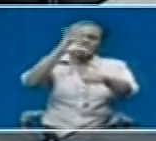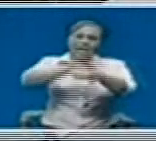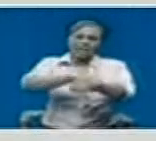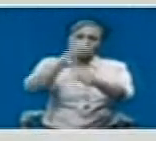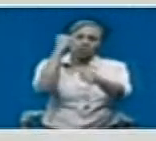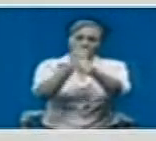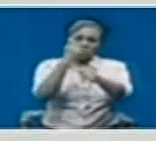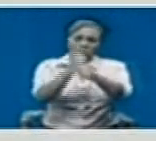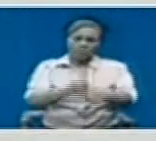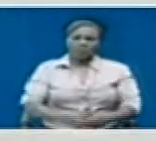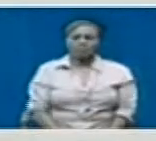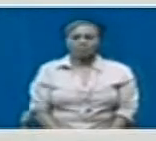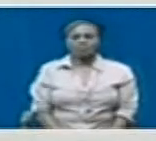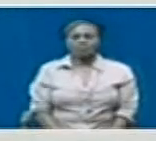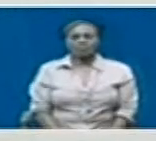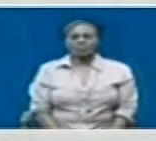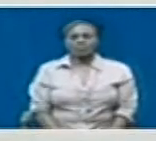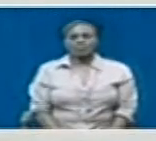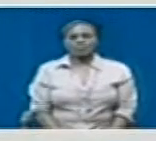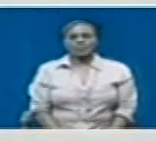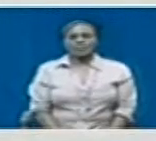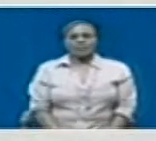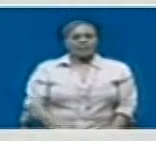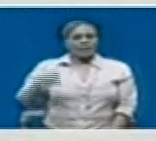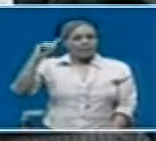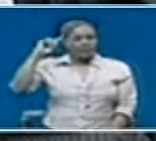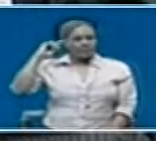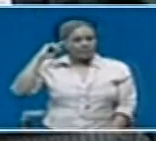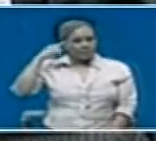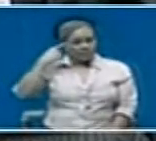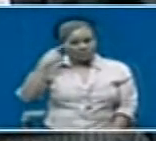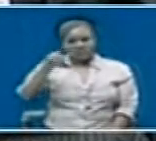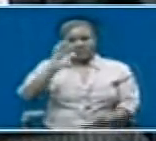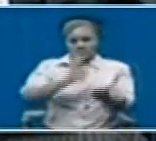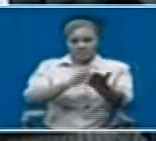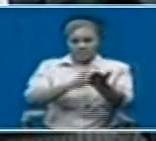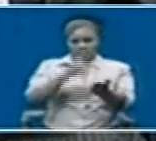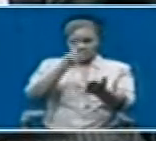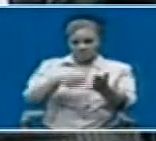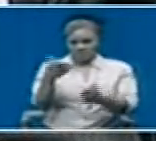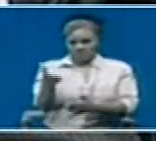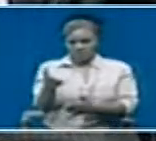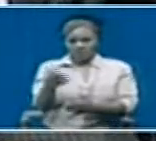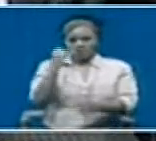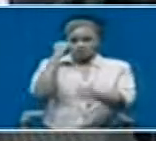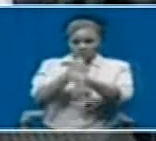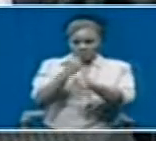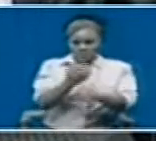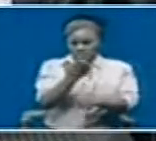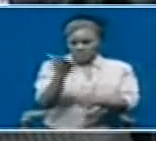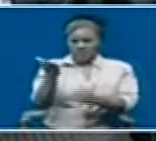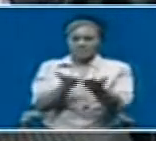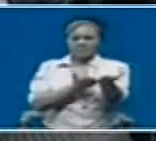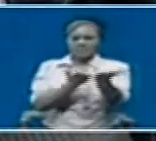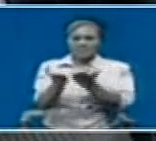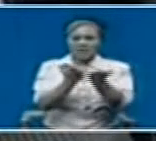jobs? So if to think of what Perminus has suggested, those jobs that serve